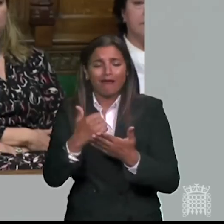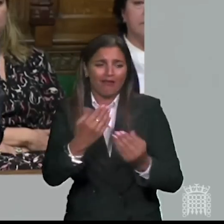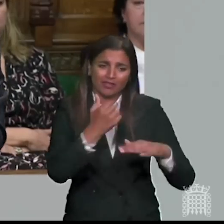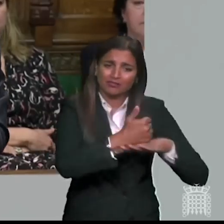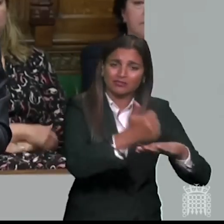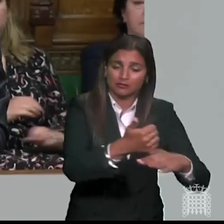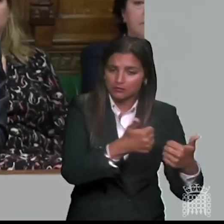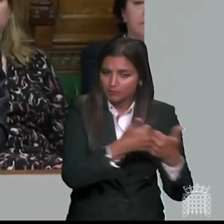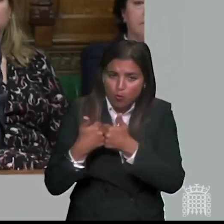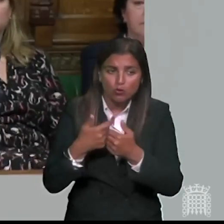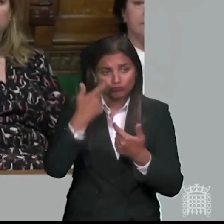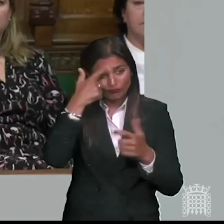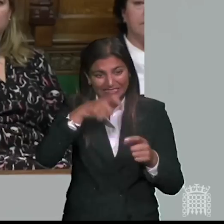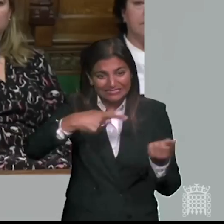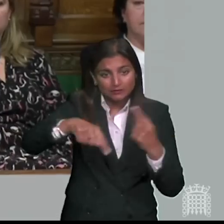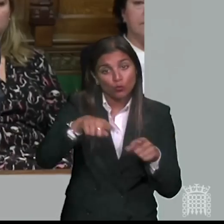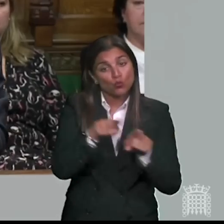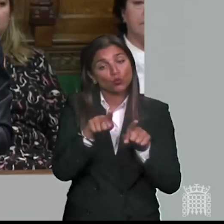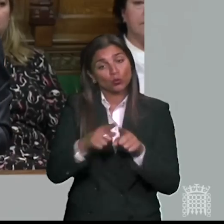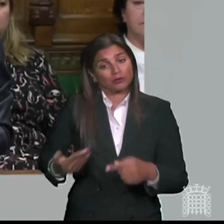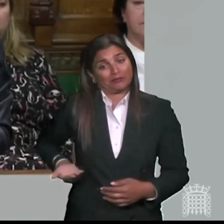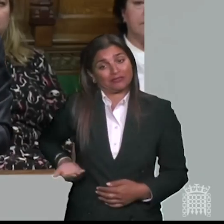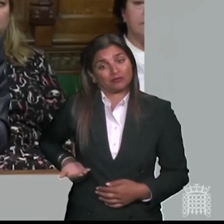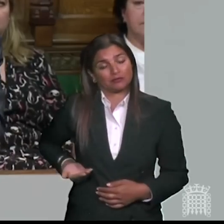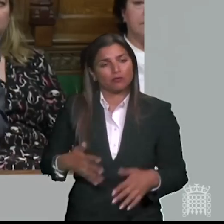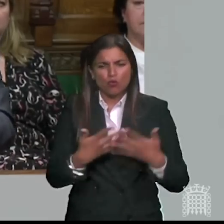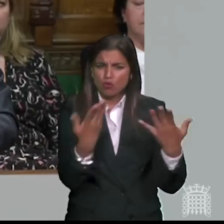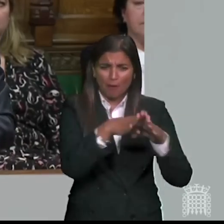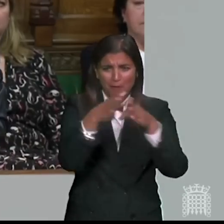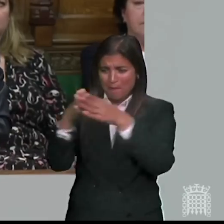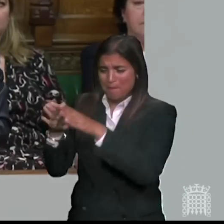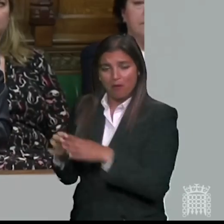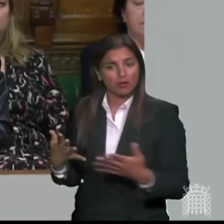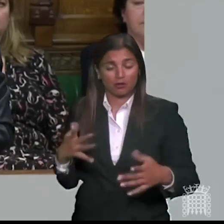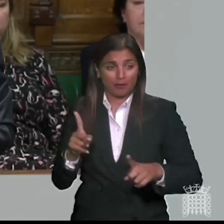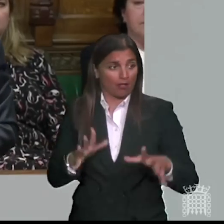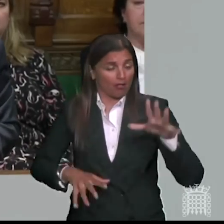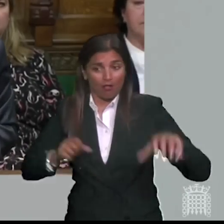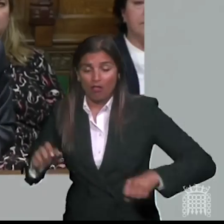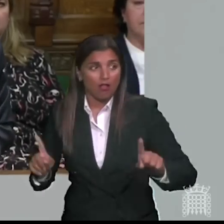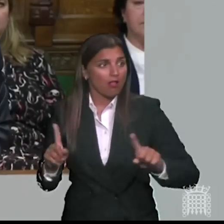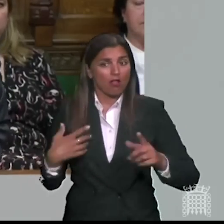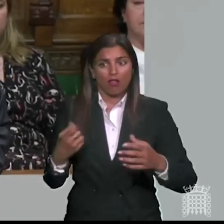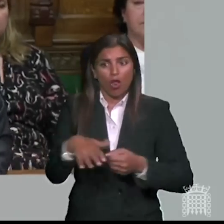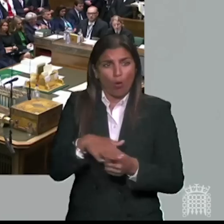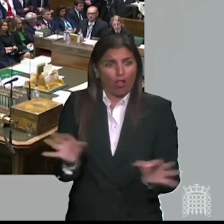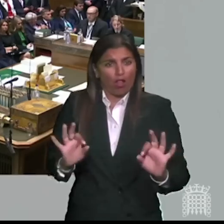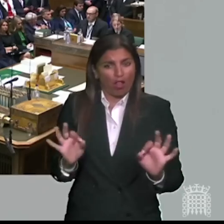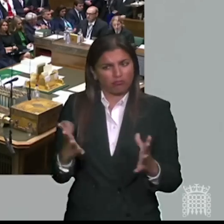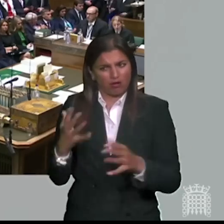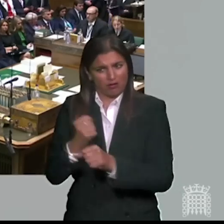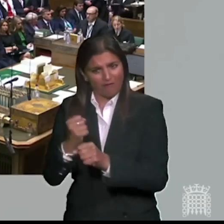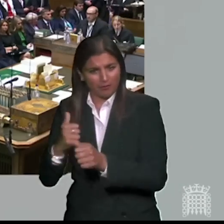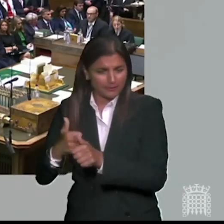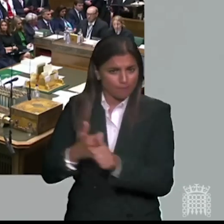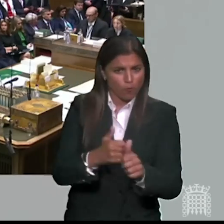businesses and residents alike, particularly when these organisations have received significant government support?